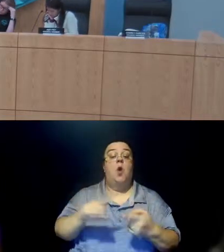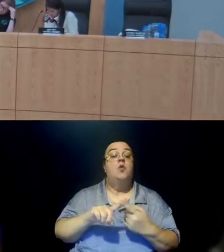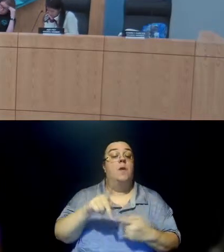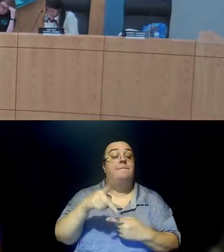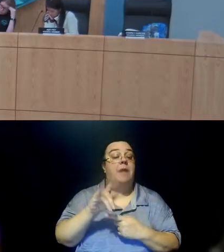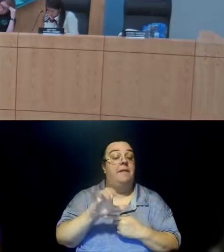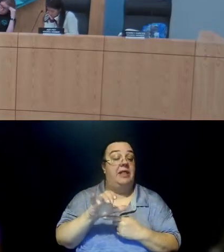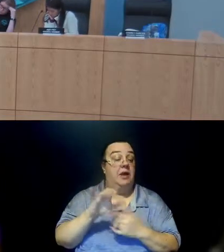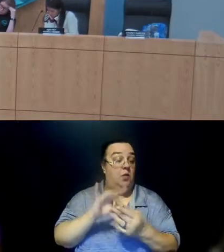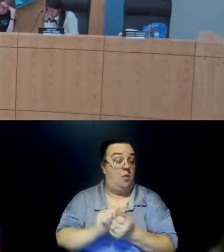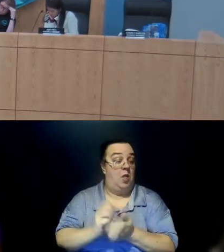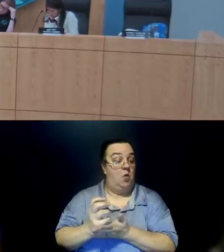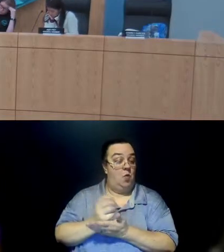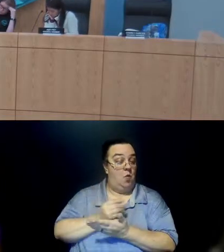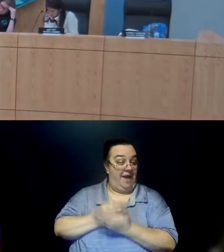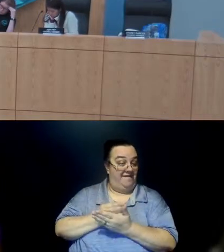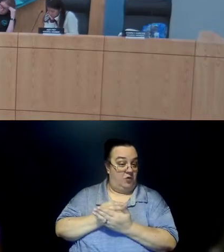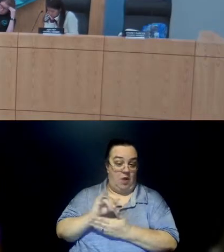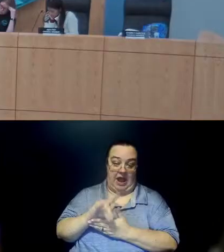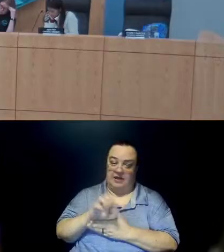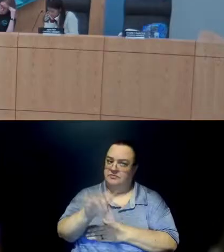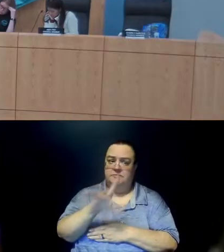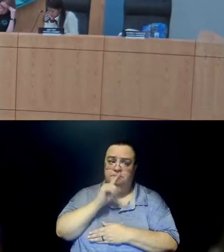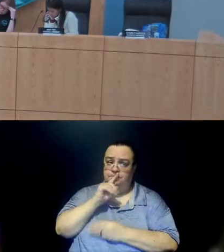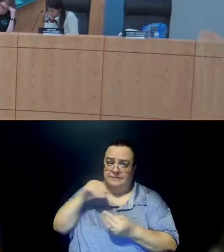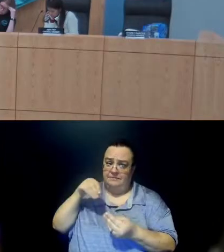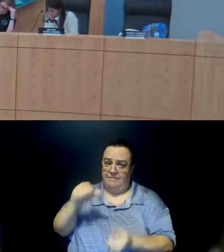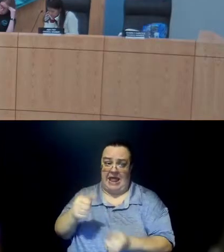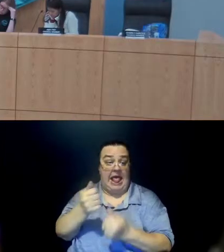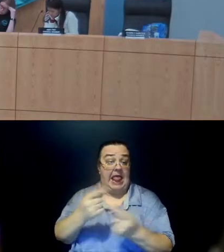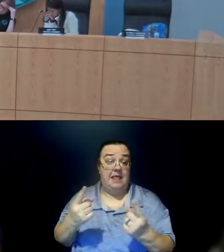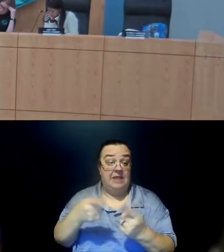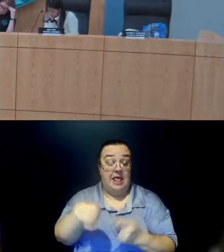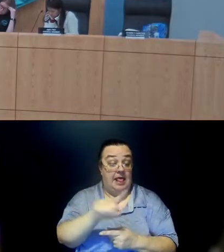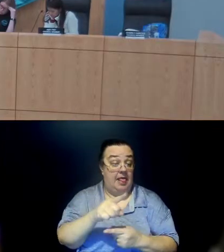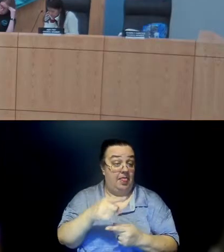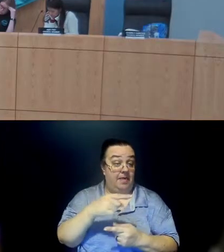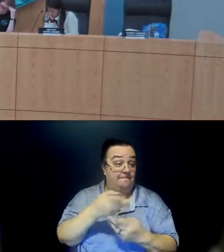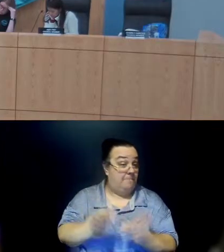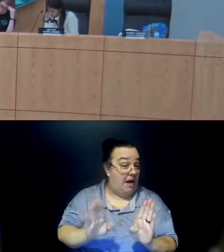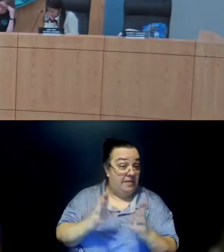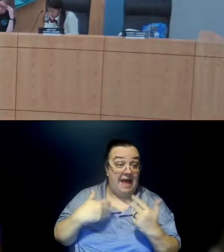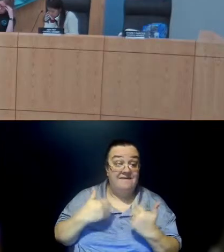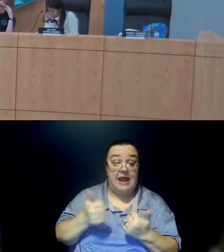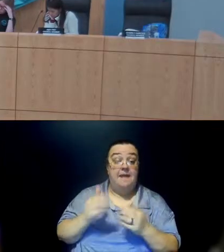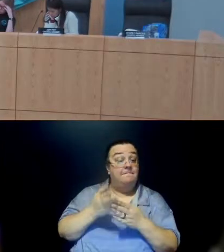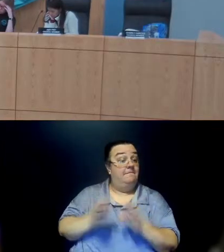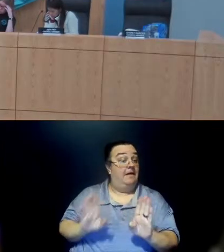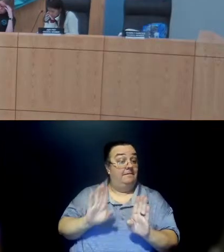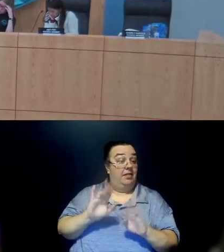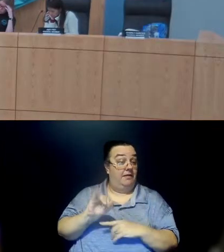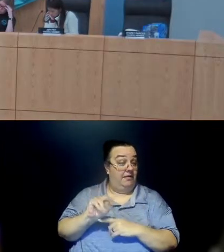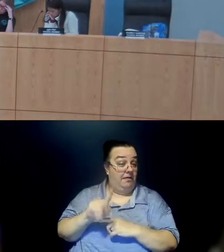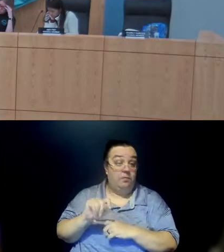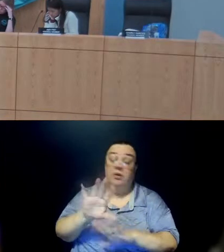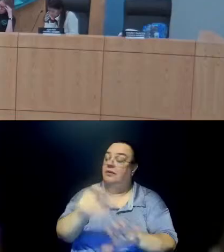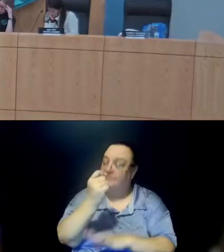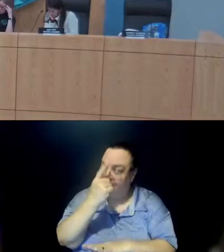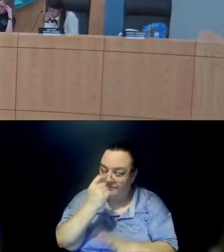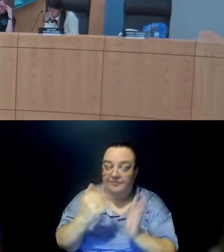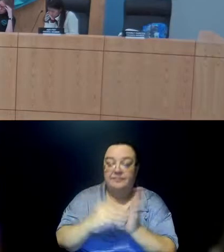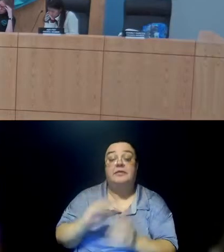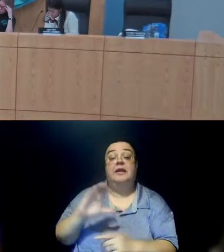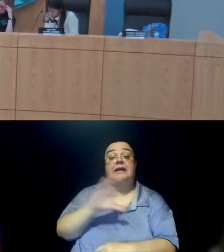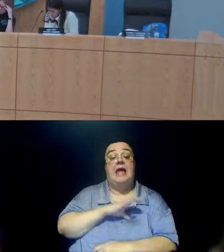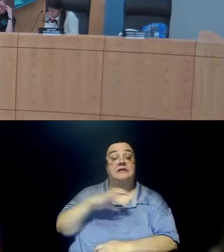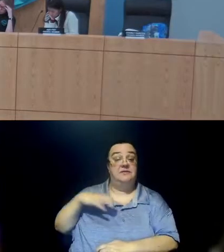revenue items, not spending. Does anyone in the public have any public input about, and again, Councilmember Garces